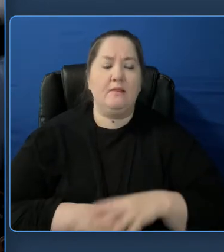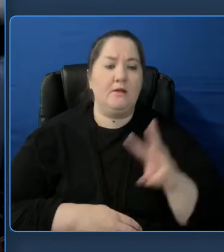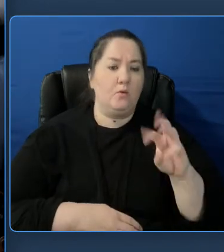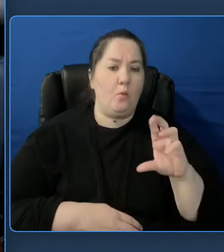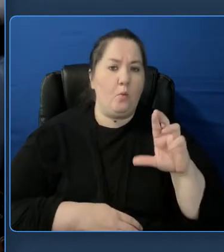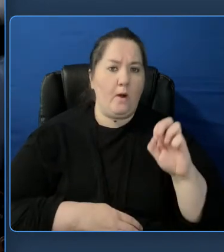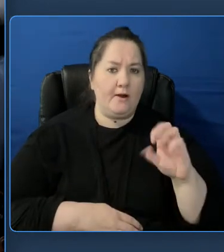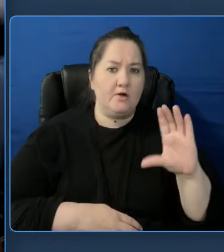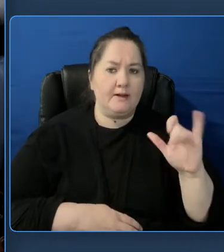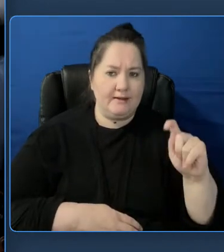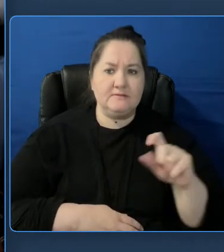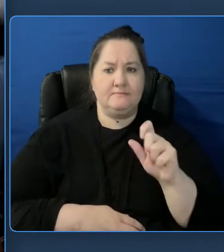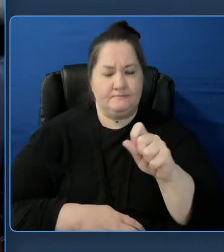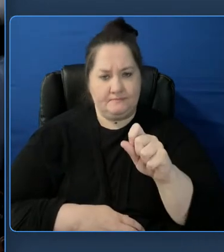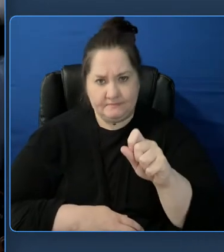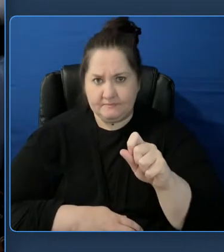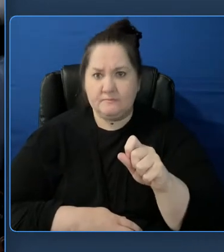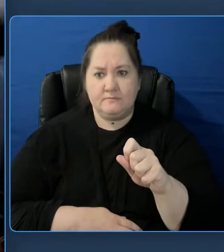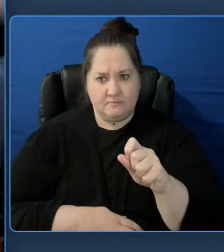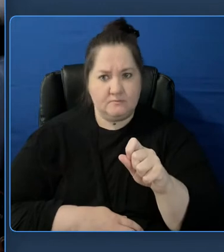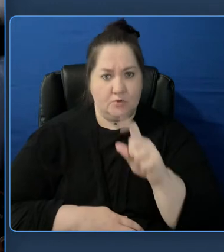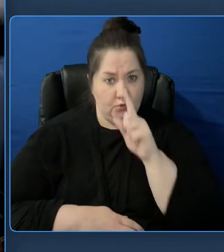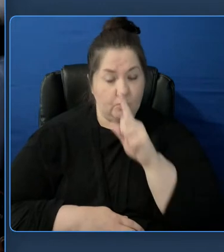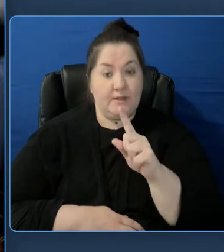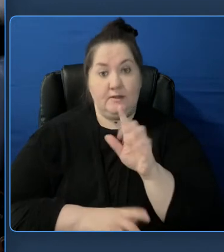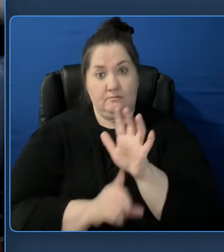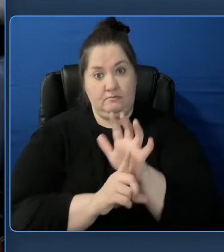Wirecast. So very, very popular in corporate setting.